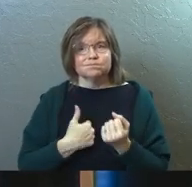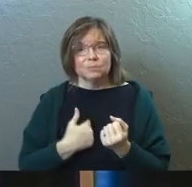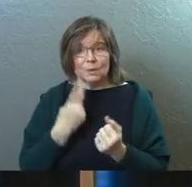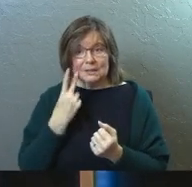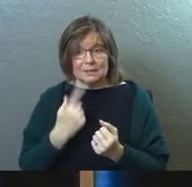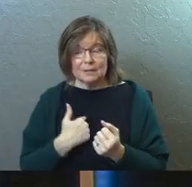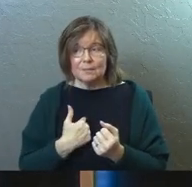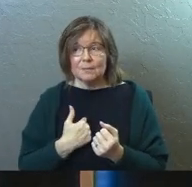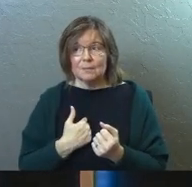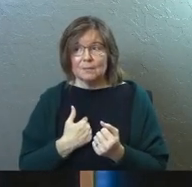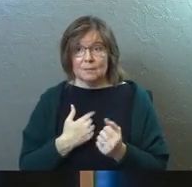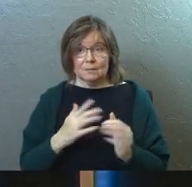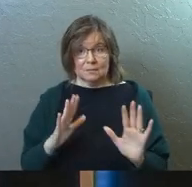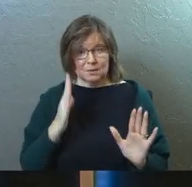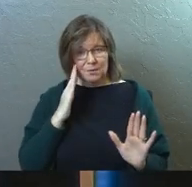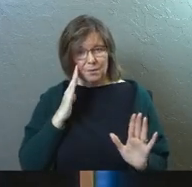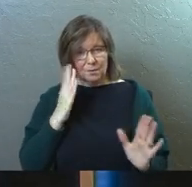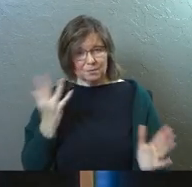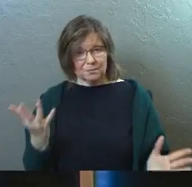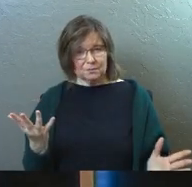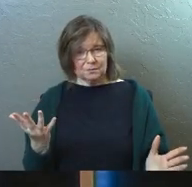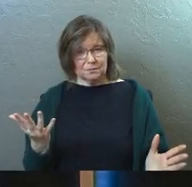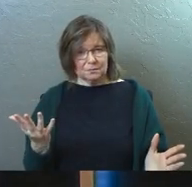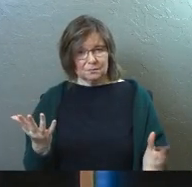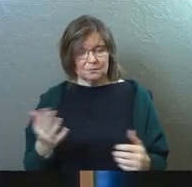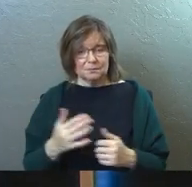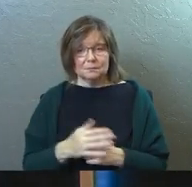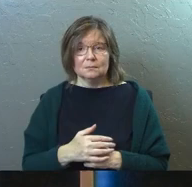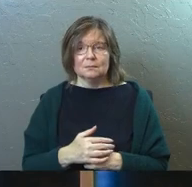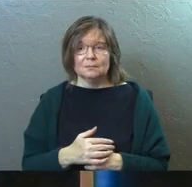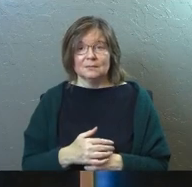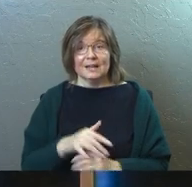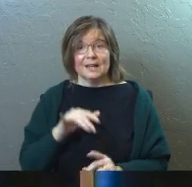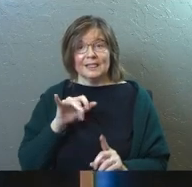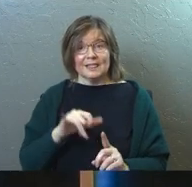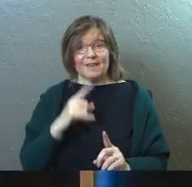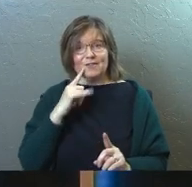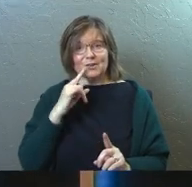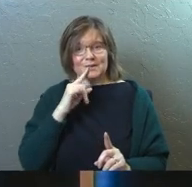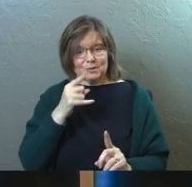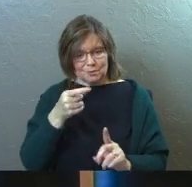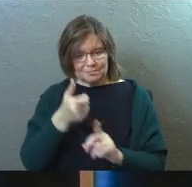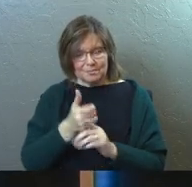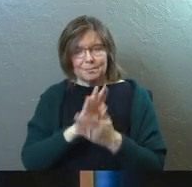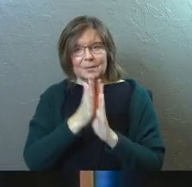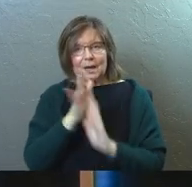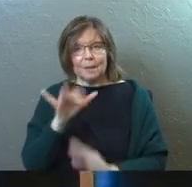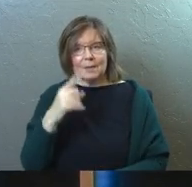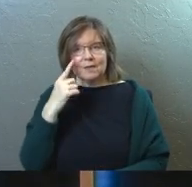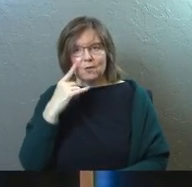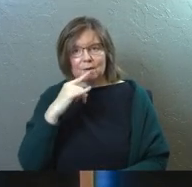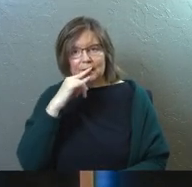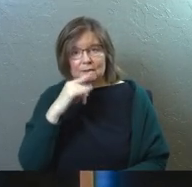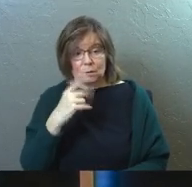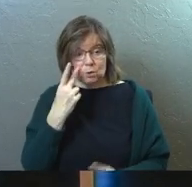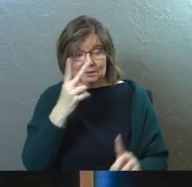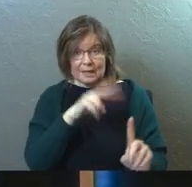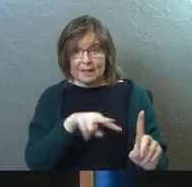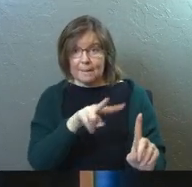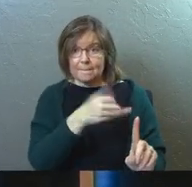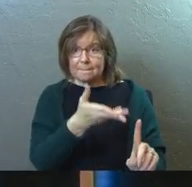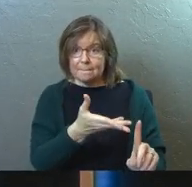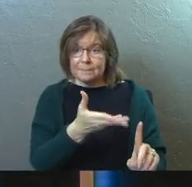they see me, they, you know, be that for your kids. When you see